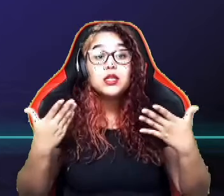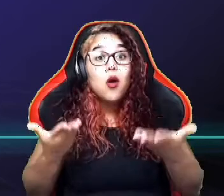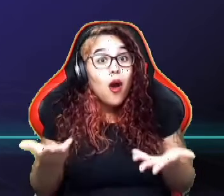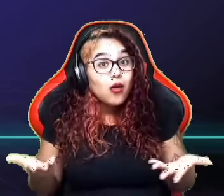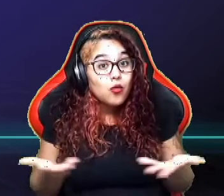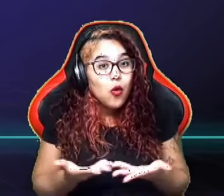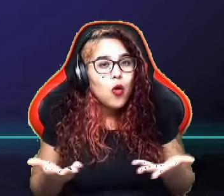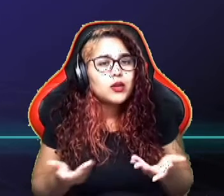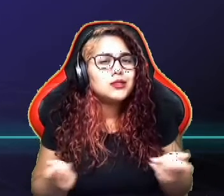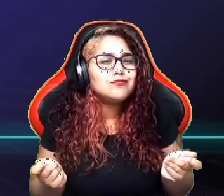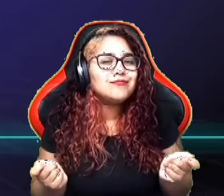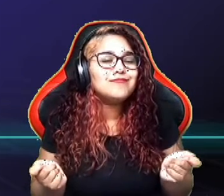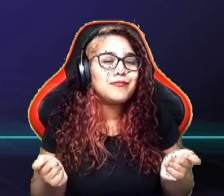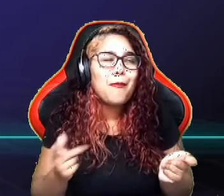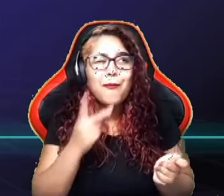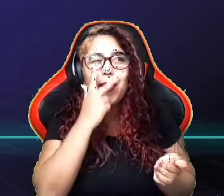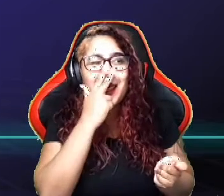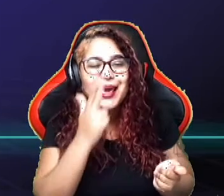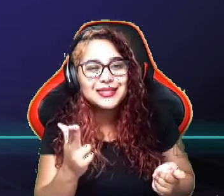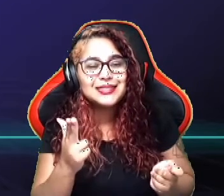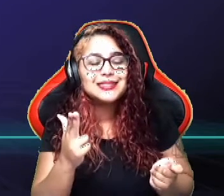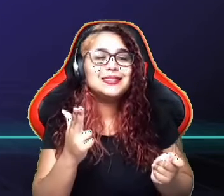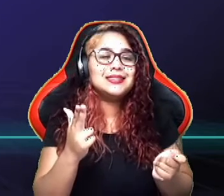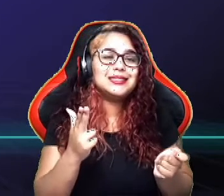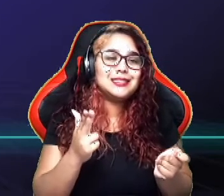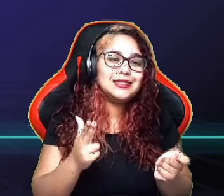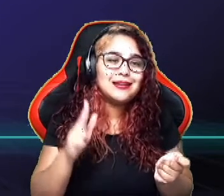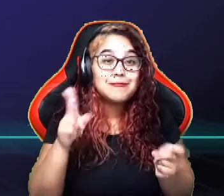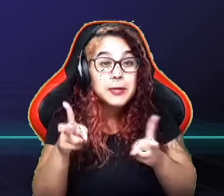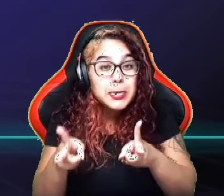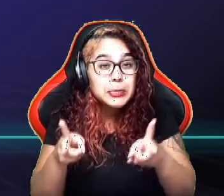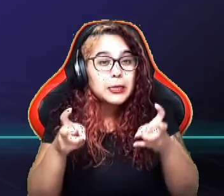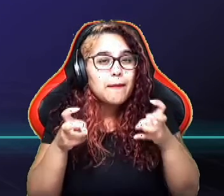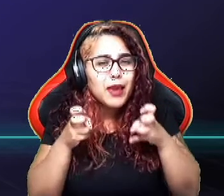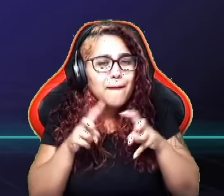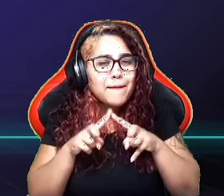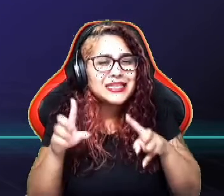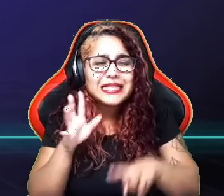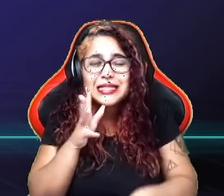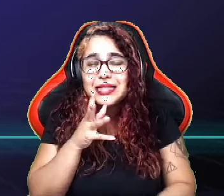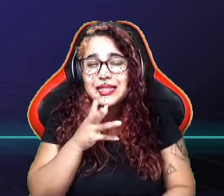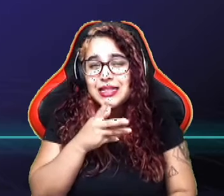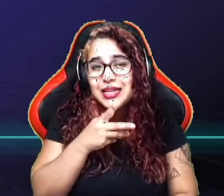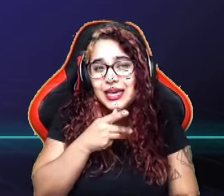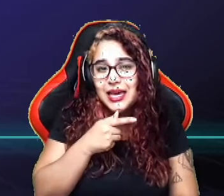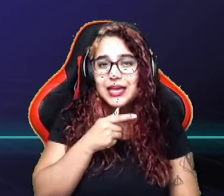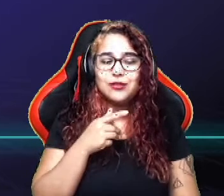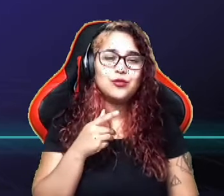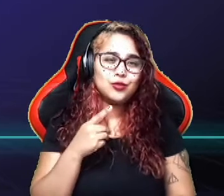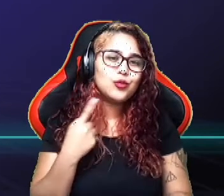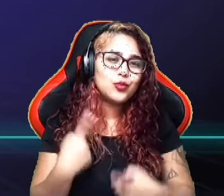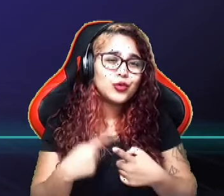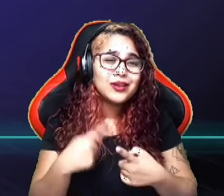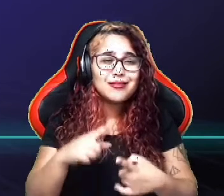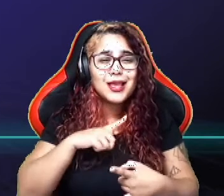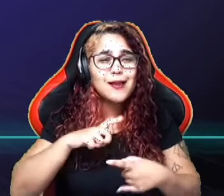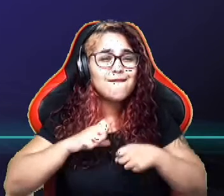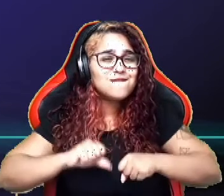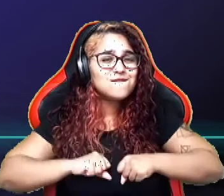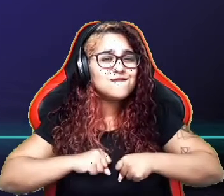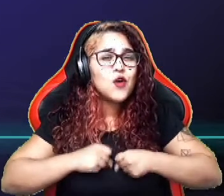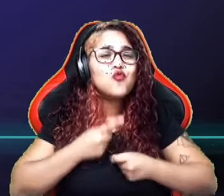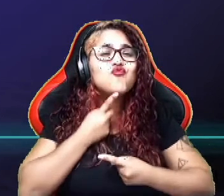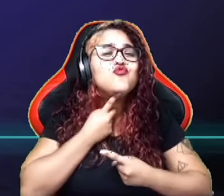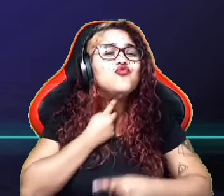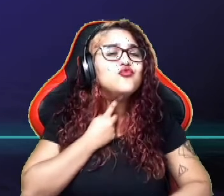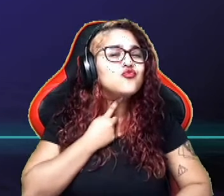So it is, in a way, a late acknowledgement of the talent of these